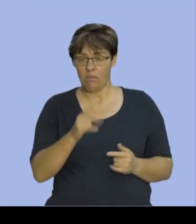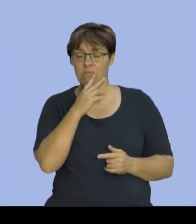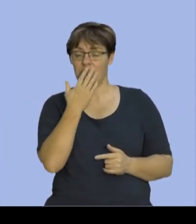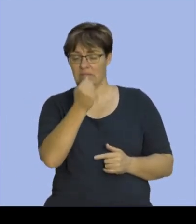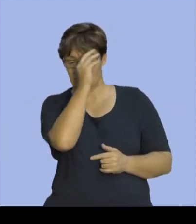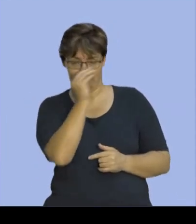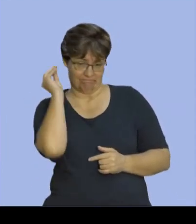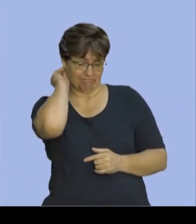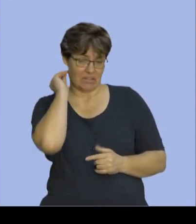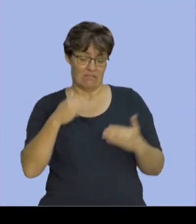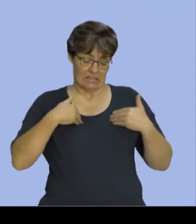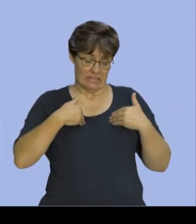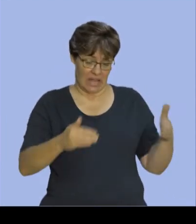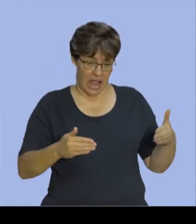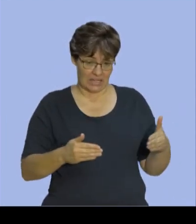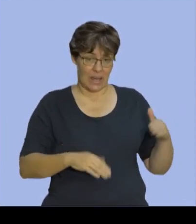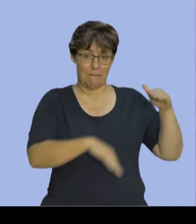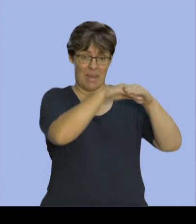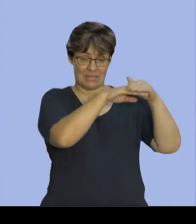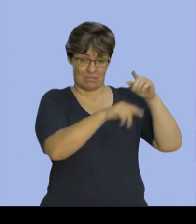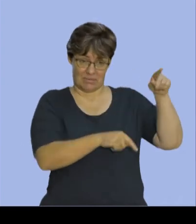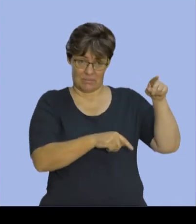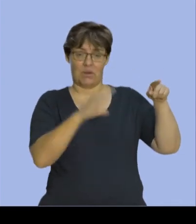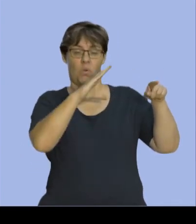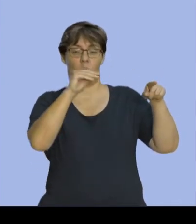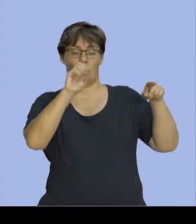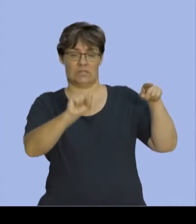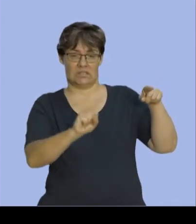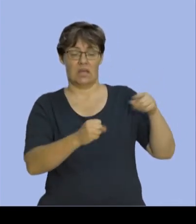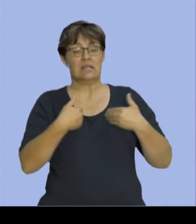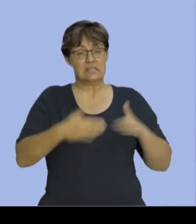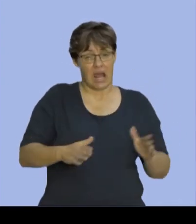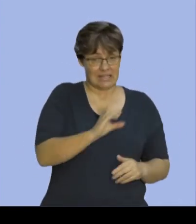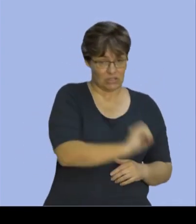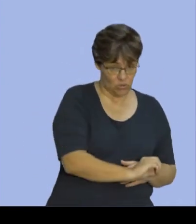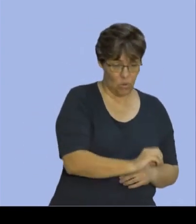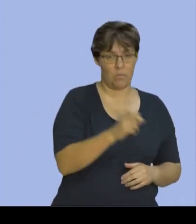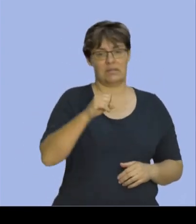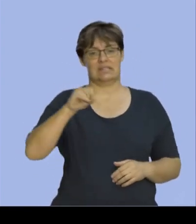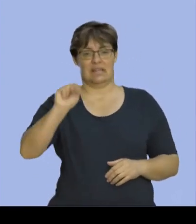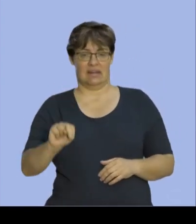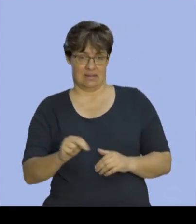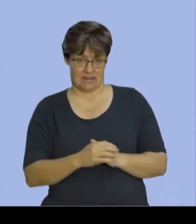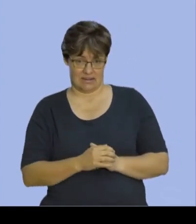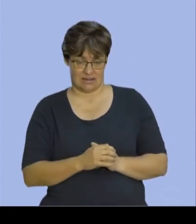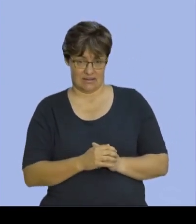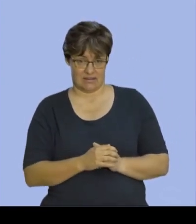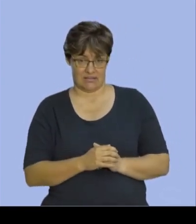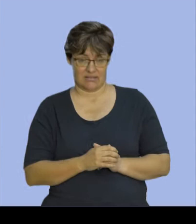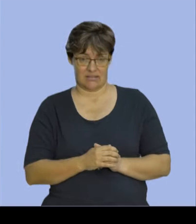you need to please note that if it starts from the maximum, that's cos. Starts from the origin, that's